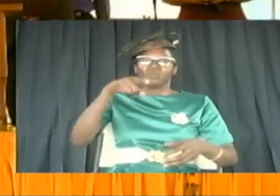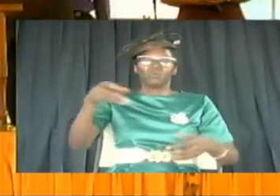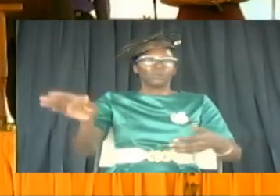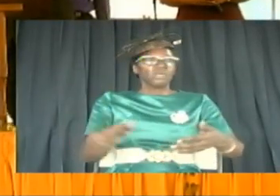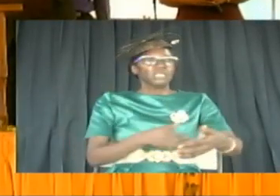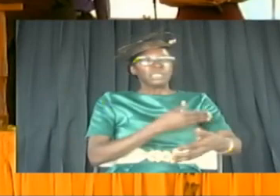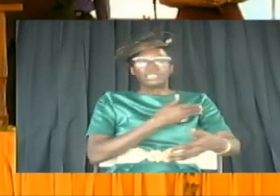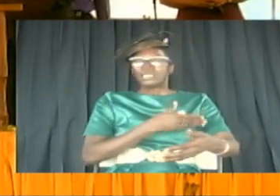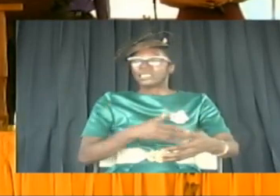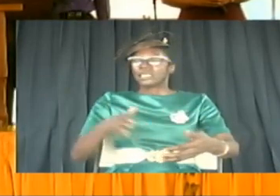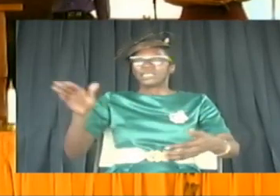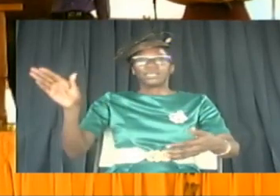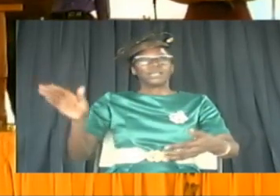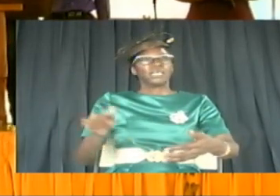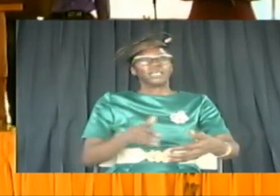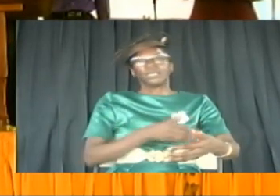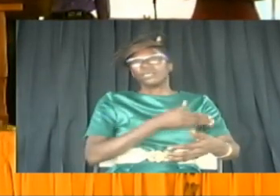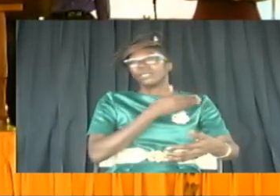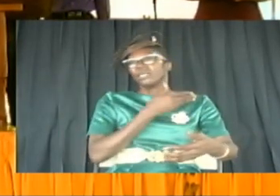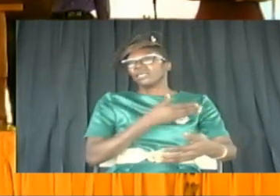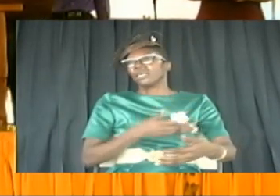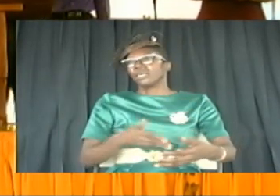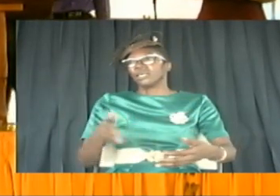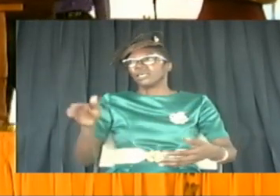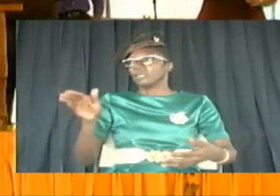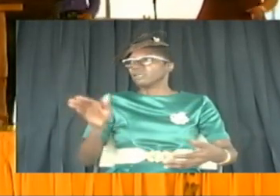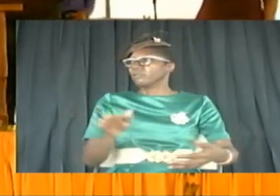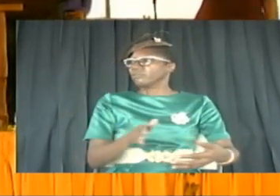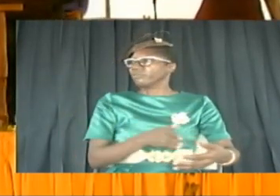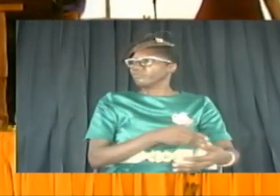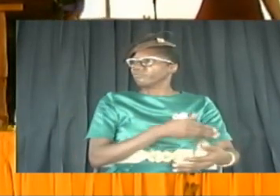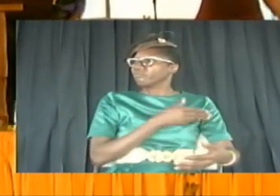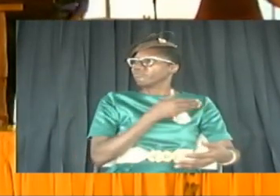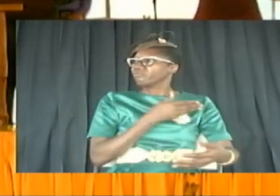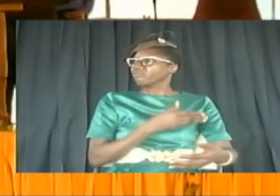chorus. Lord, I want to be a Christian.